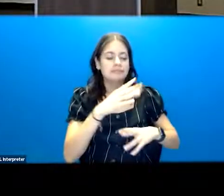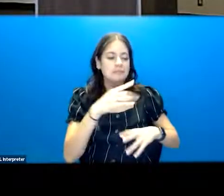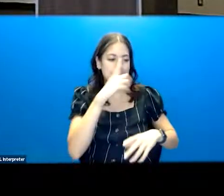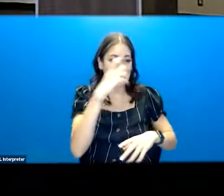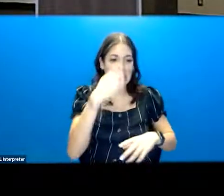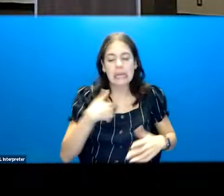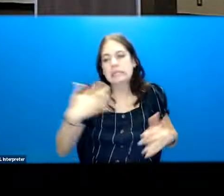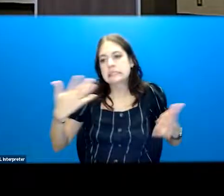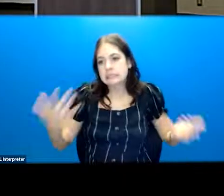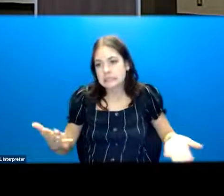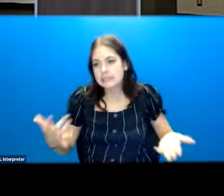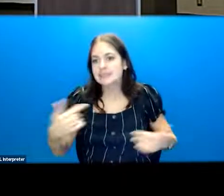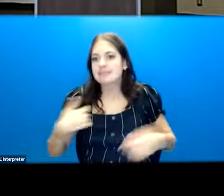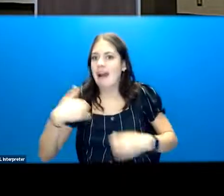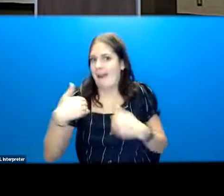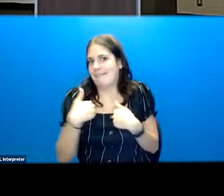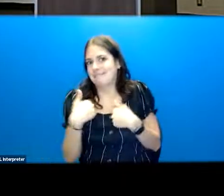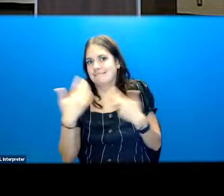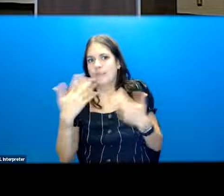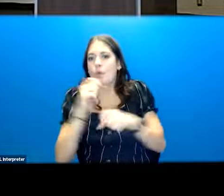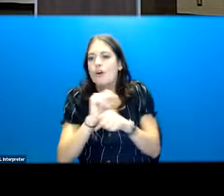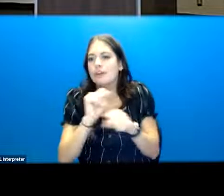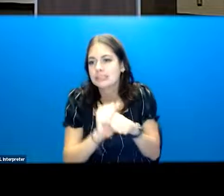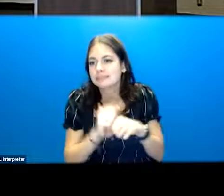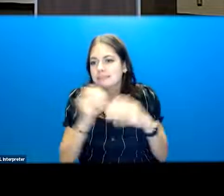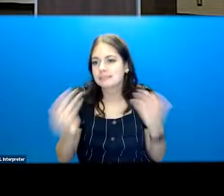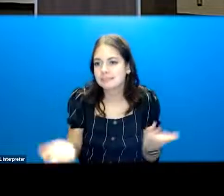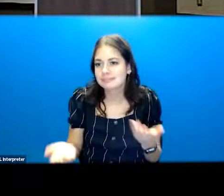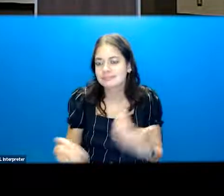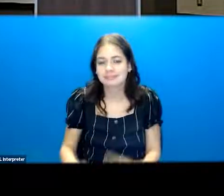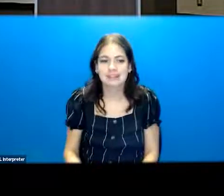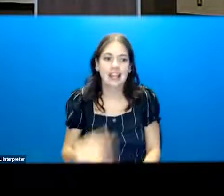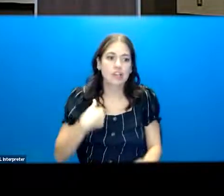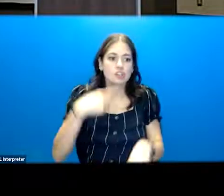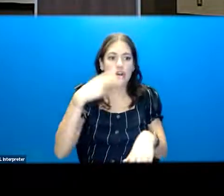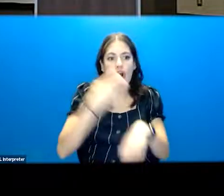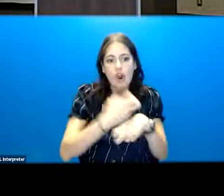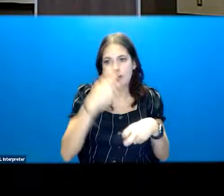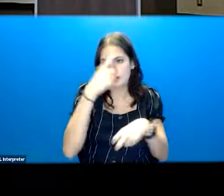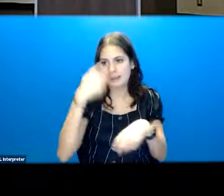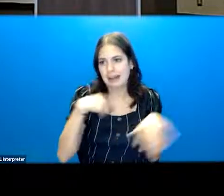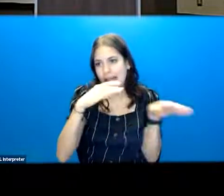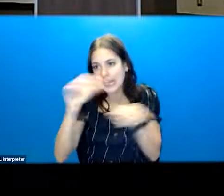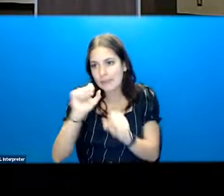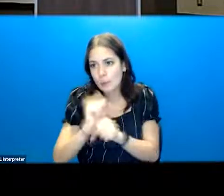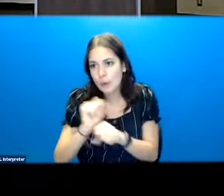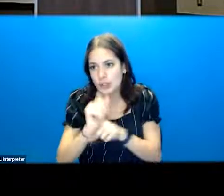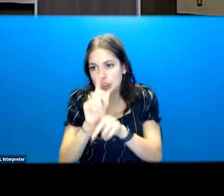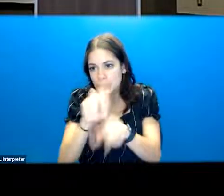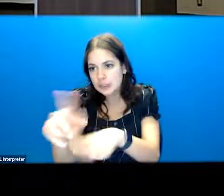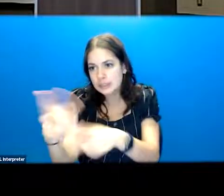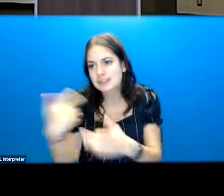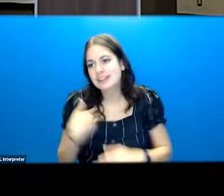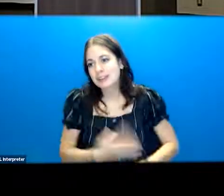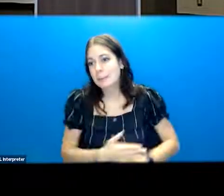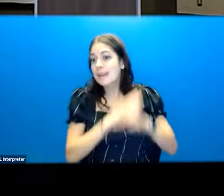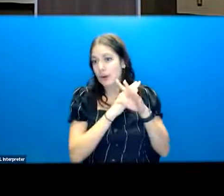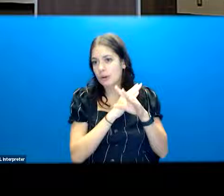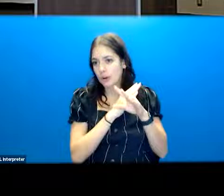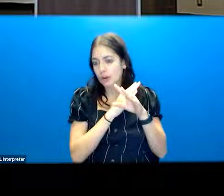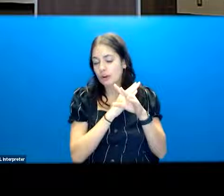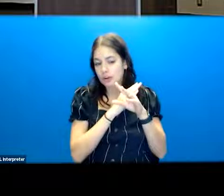because I have work and it's hard for me to attend. And so that could just be a barrier